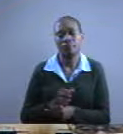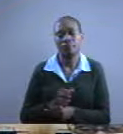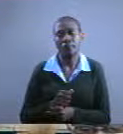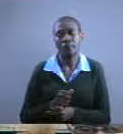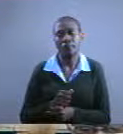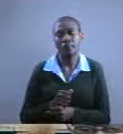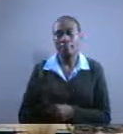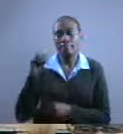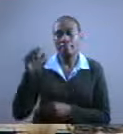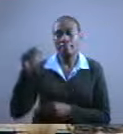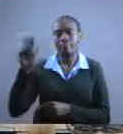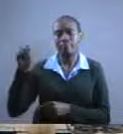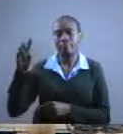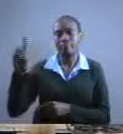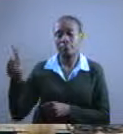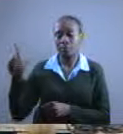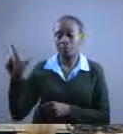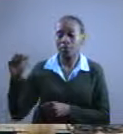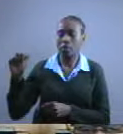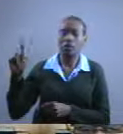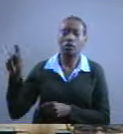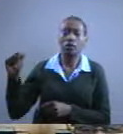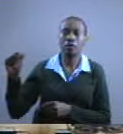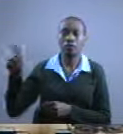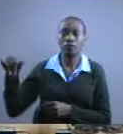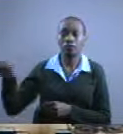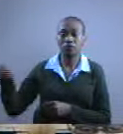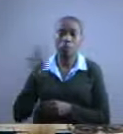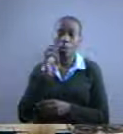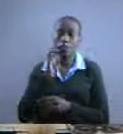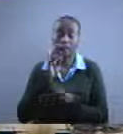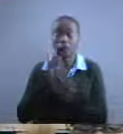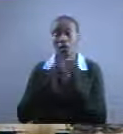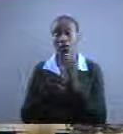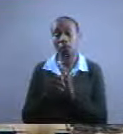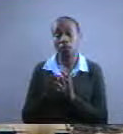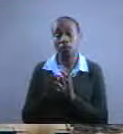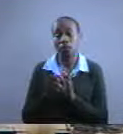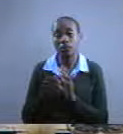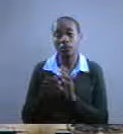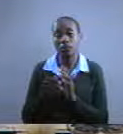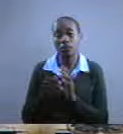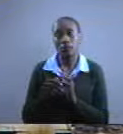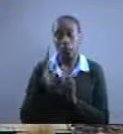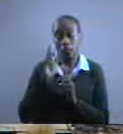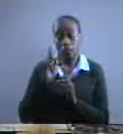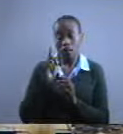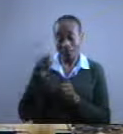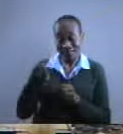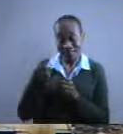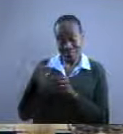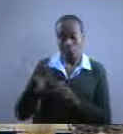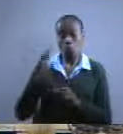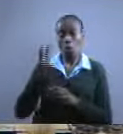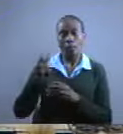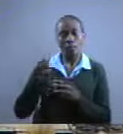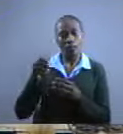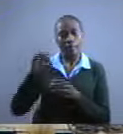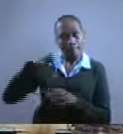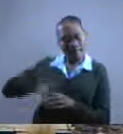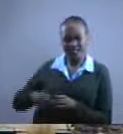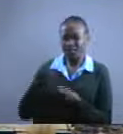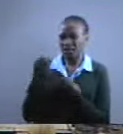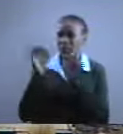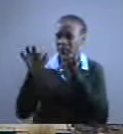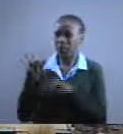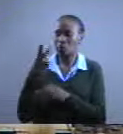the Mandlakazi bulk water scheme is a scheme that will benefit 27,000 people.